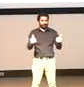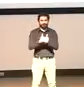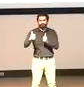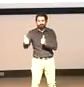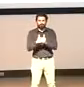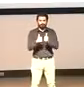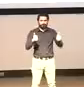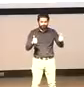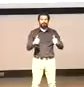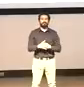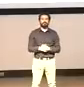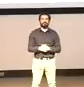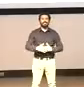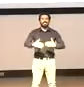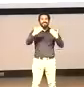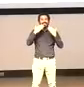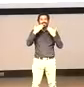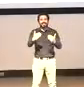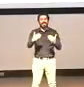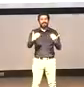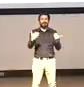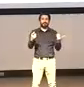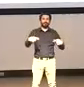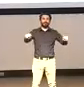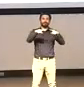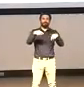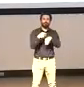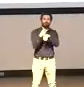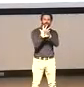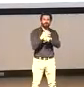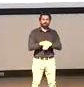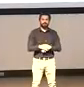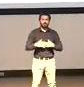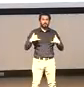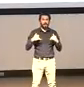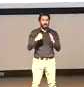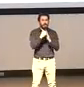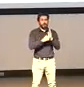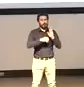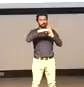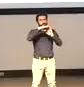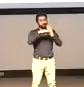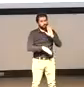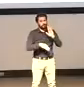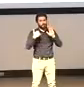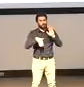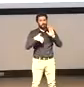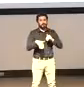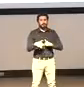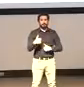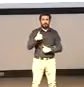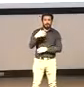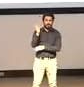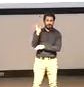distancing. Thank you for joining us. We have a full agenda today, as you can see, where you'll hear from myself